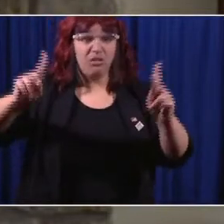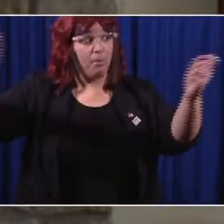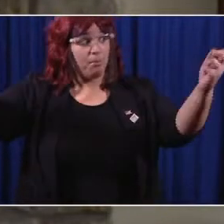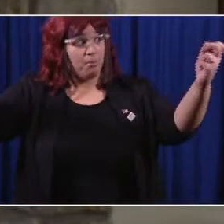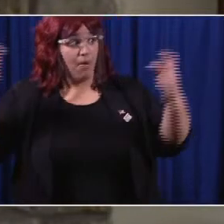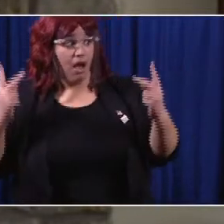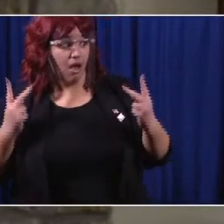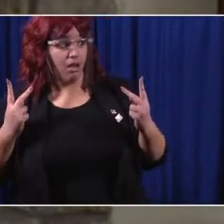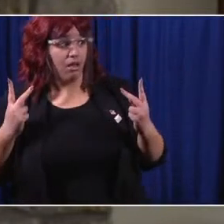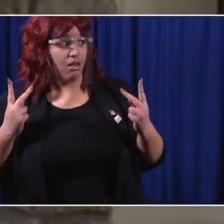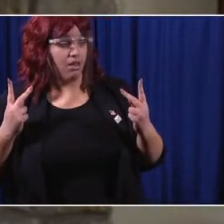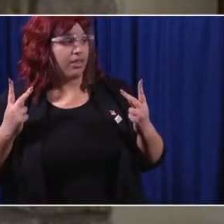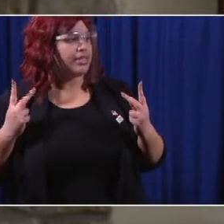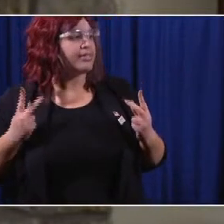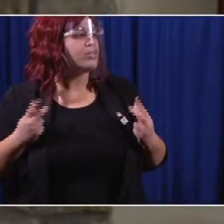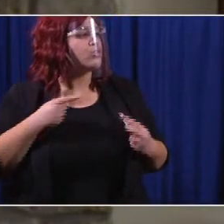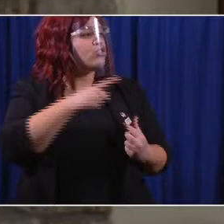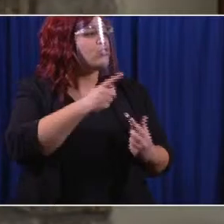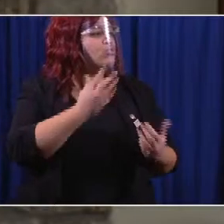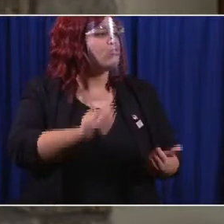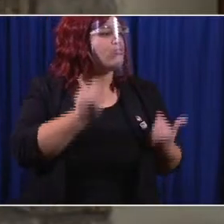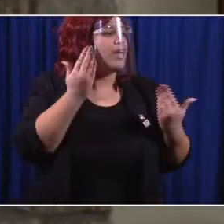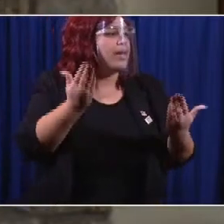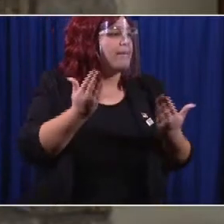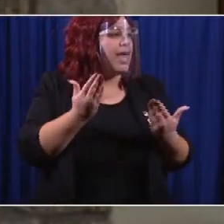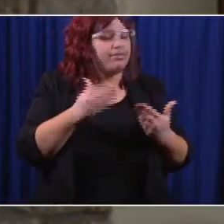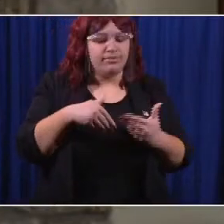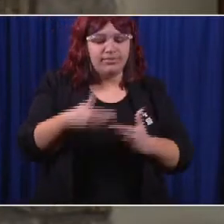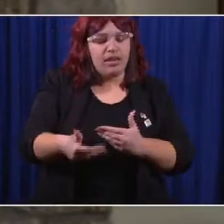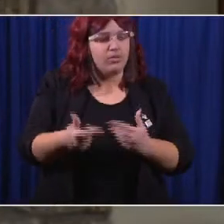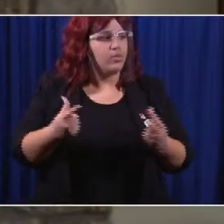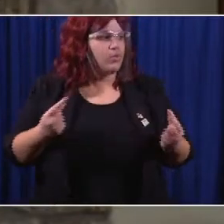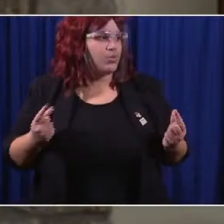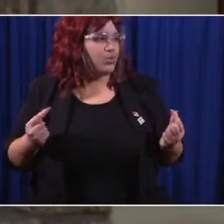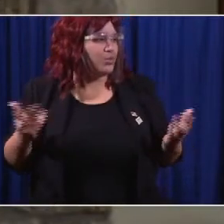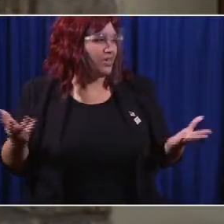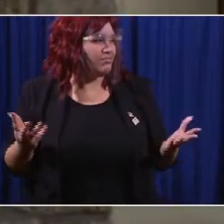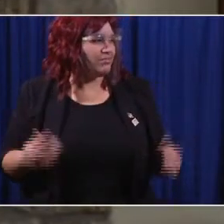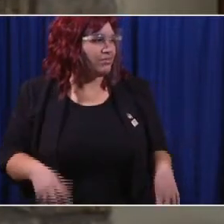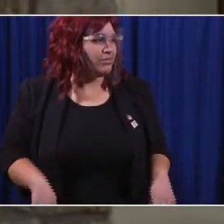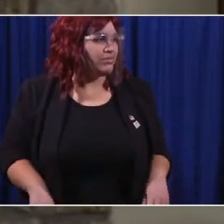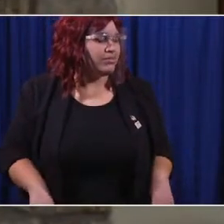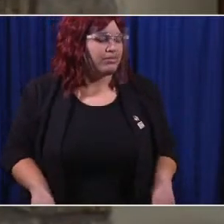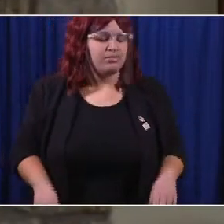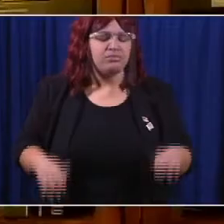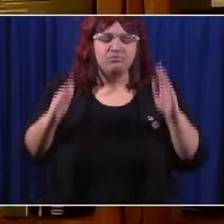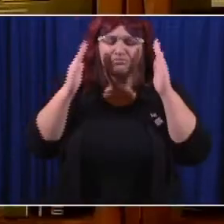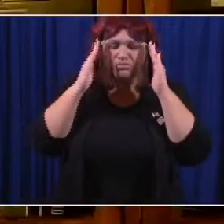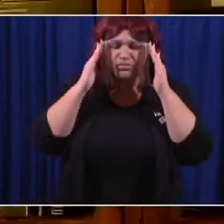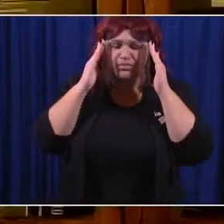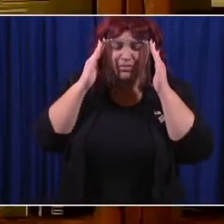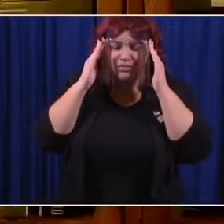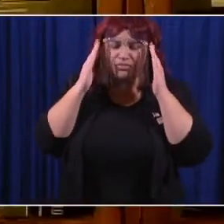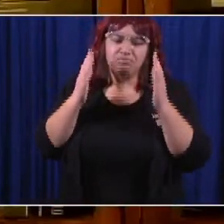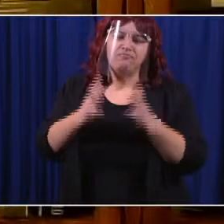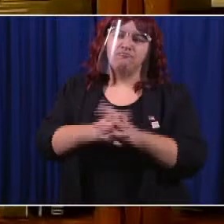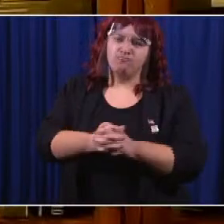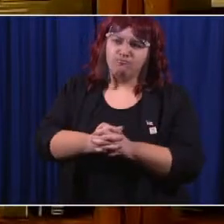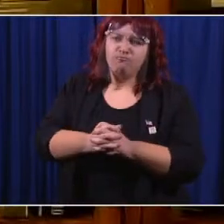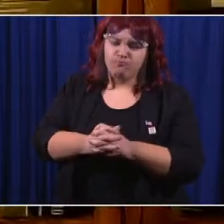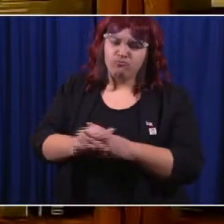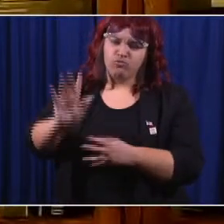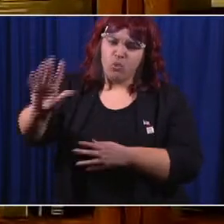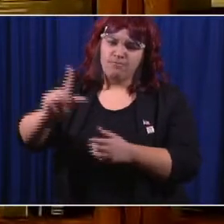their bubble for Thanksgiving or for the weekend. What kind of advice for them? Well, I think it's an interesting point. I've heard a